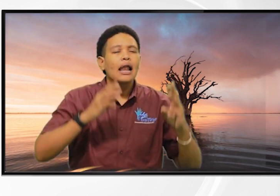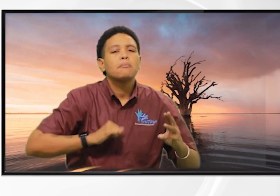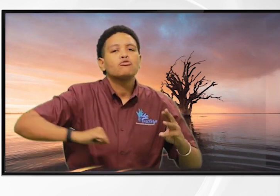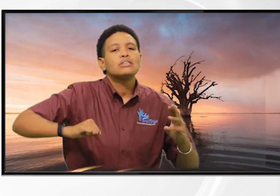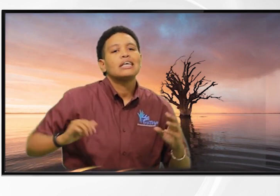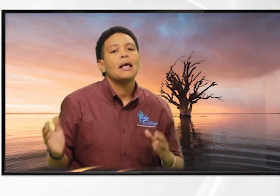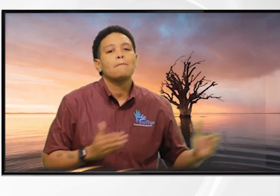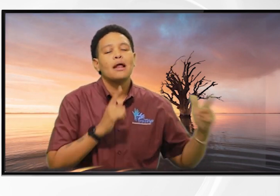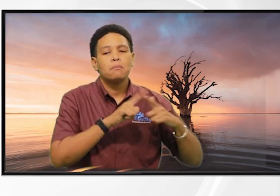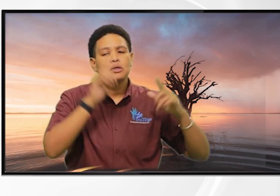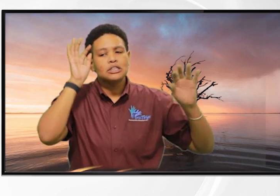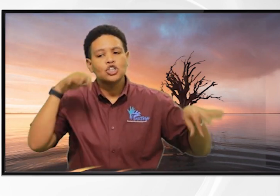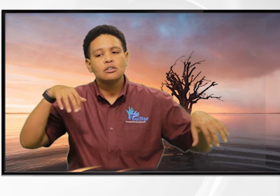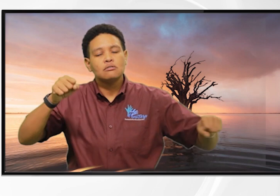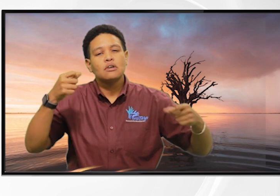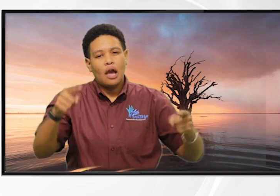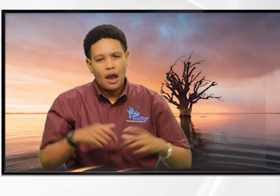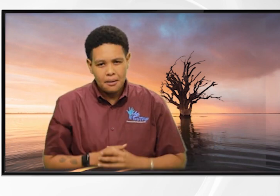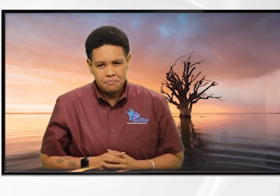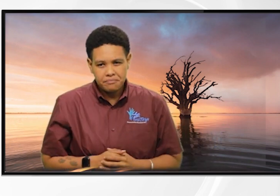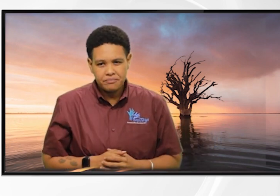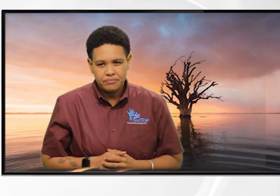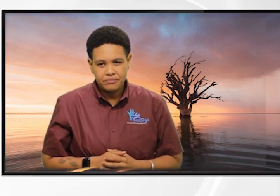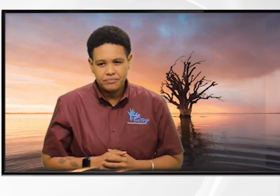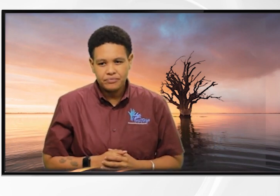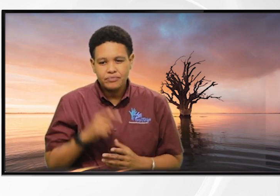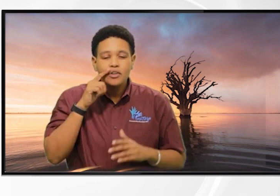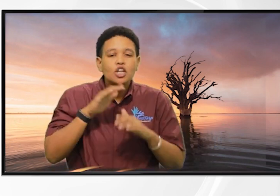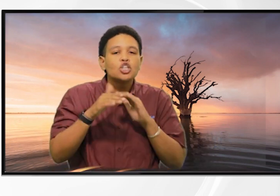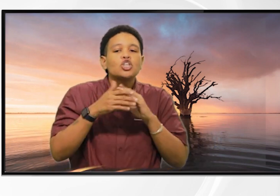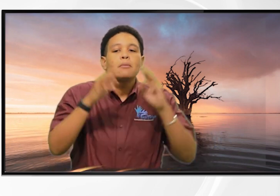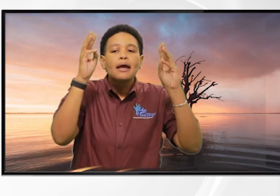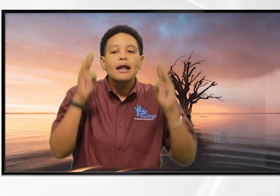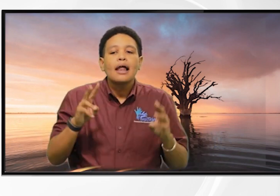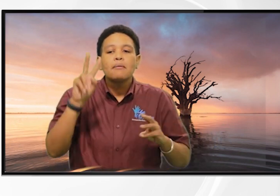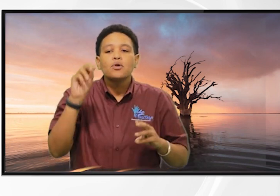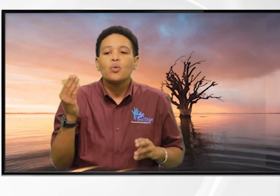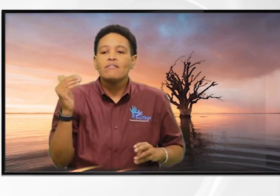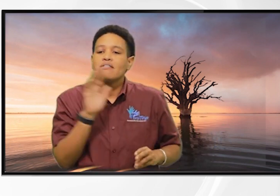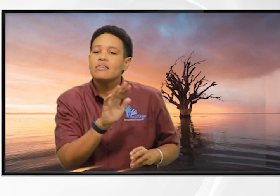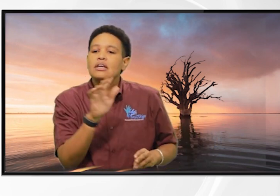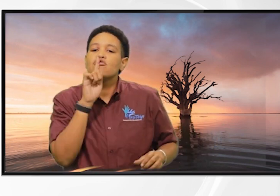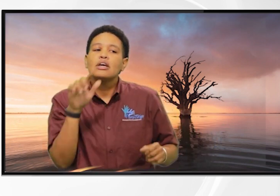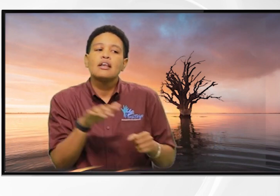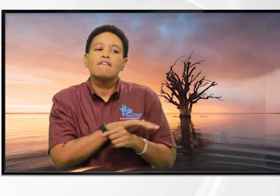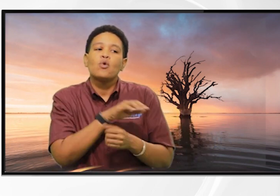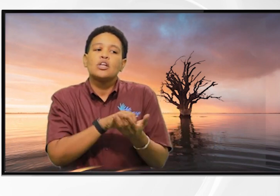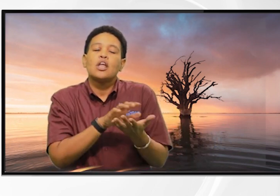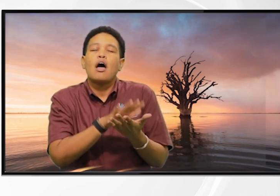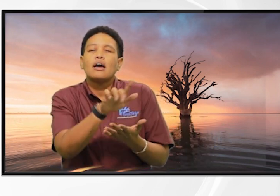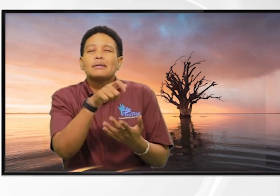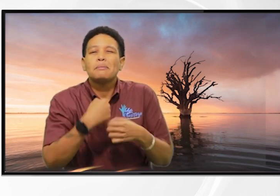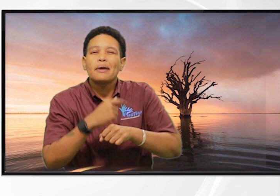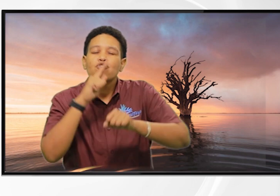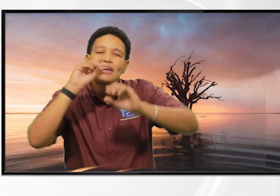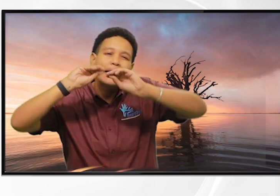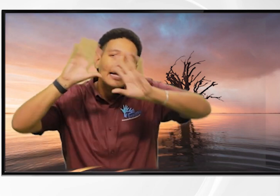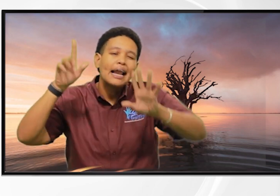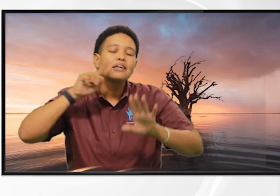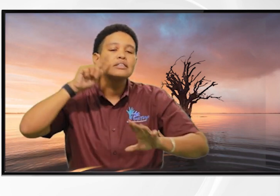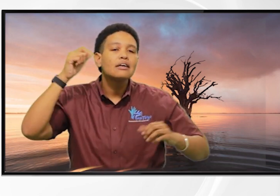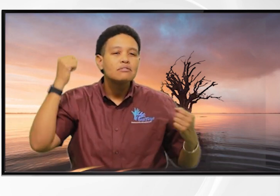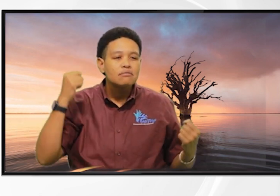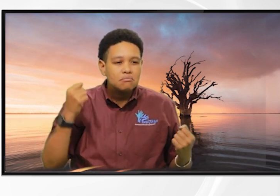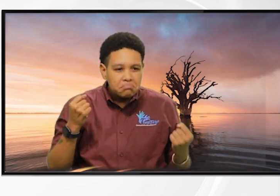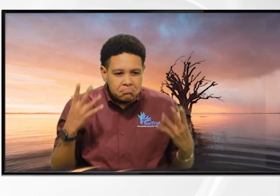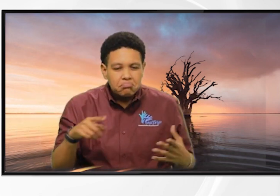and decision making. The State of the Jamaican Climate 2015 full document makes it clear that a